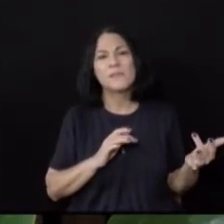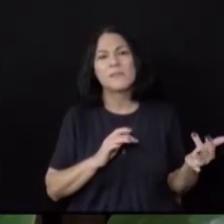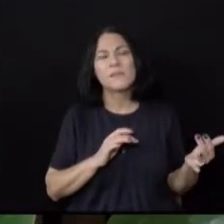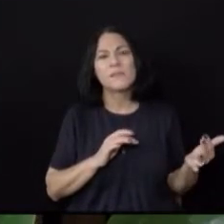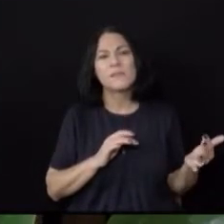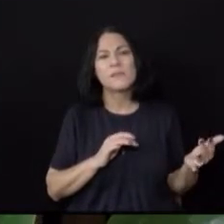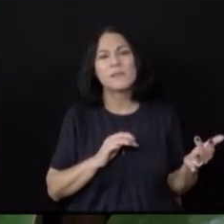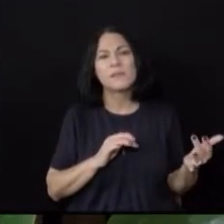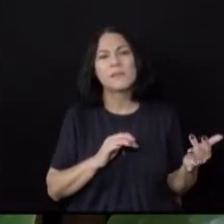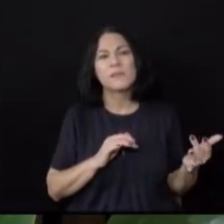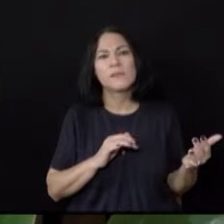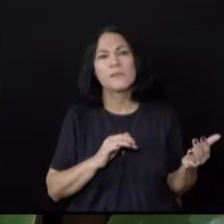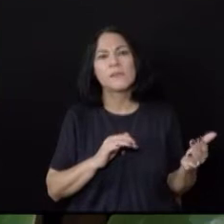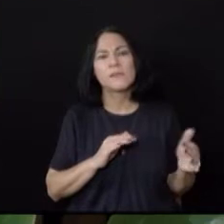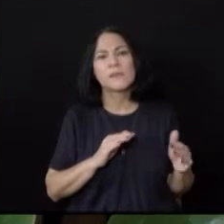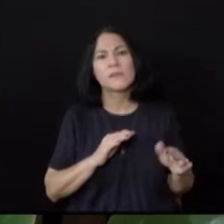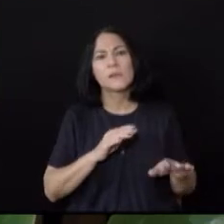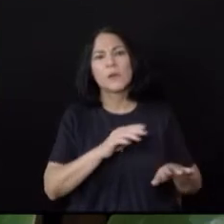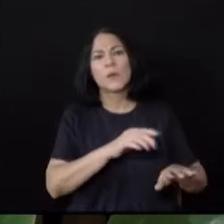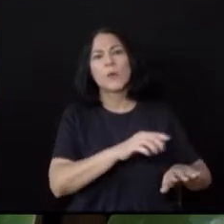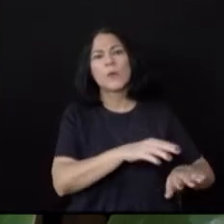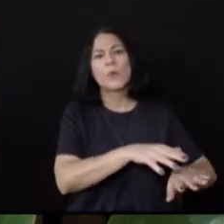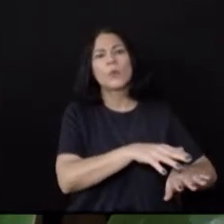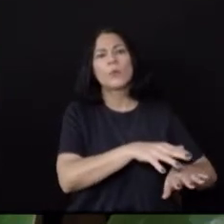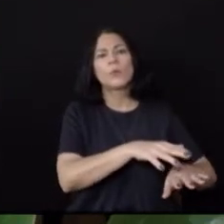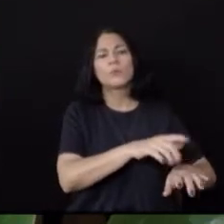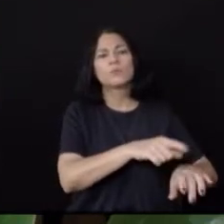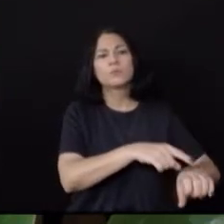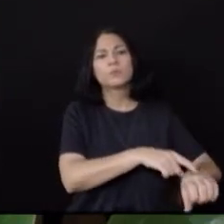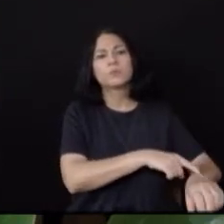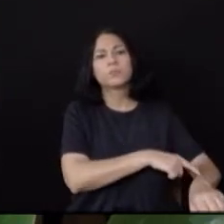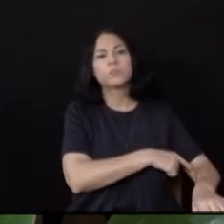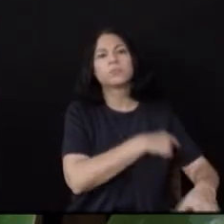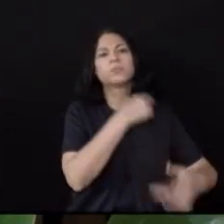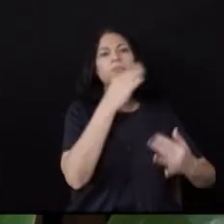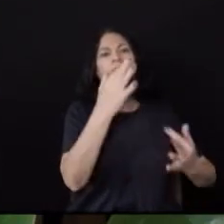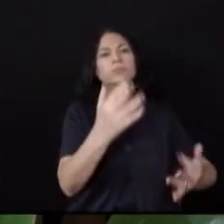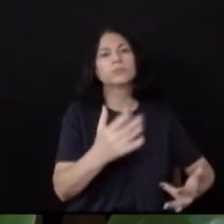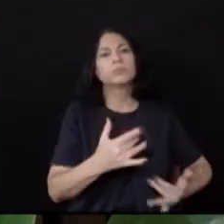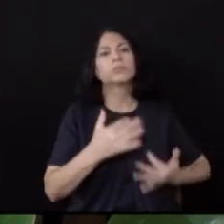long waiting, as we might be tempted to think.